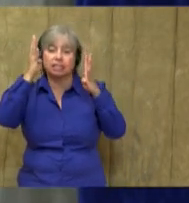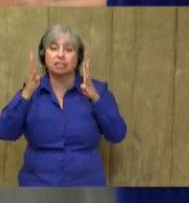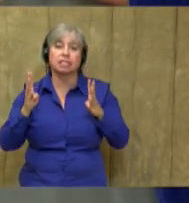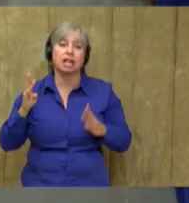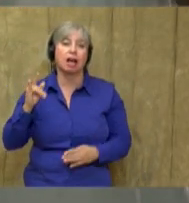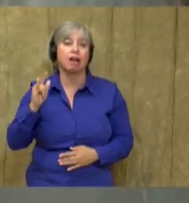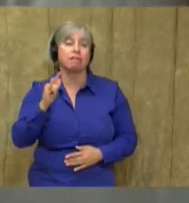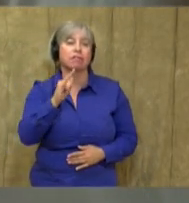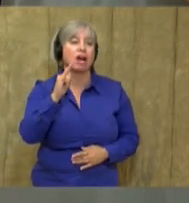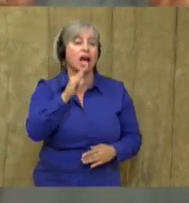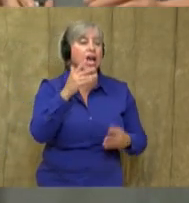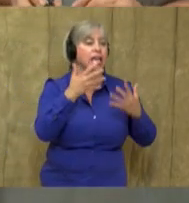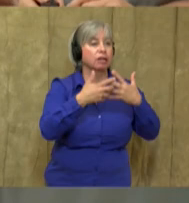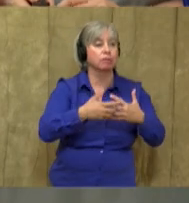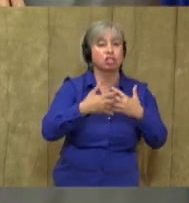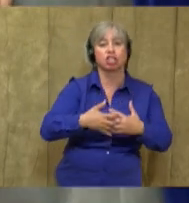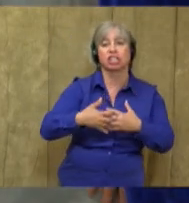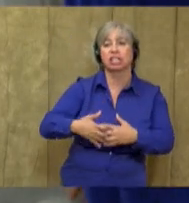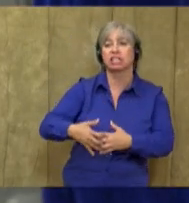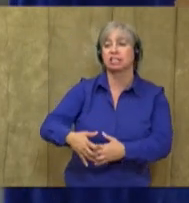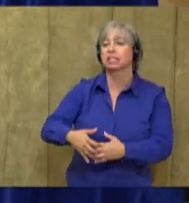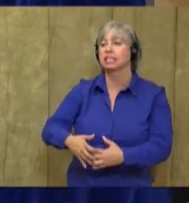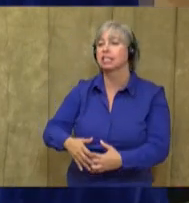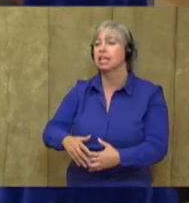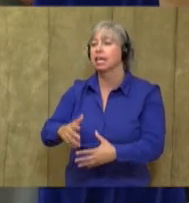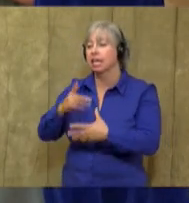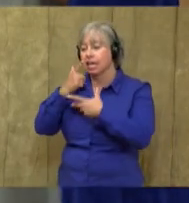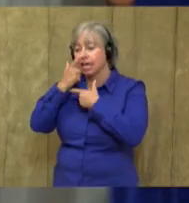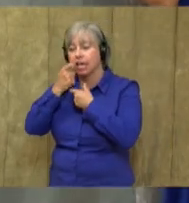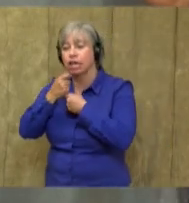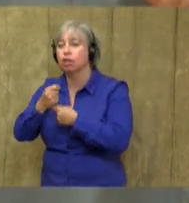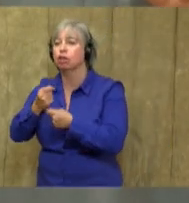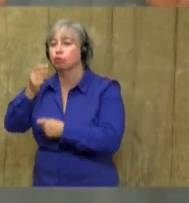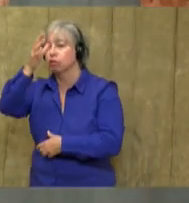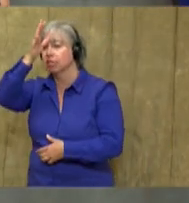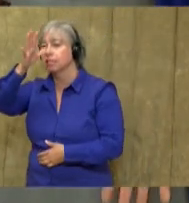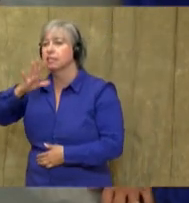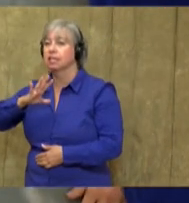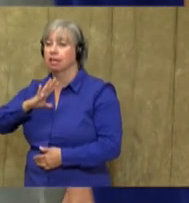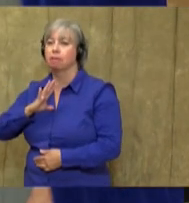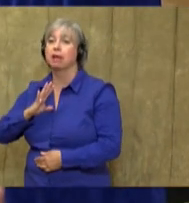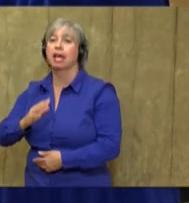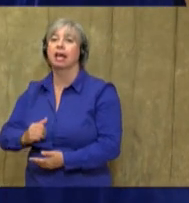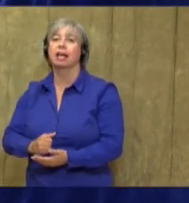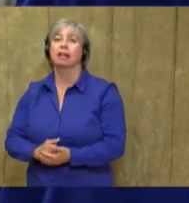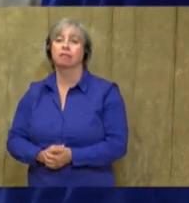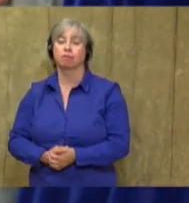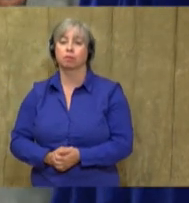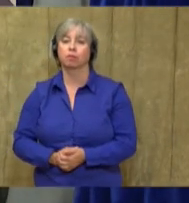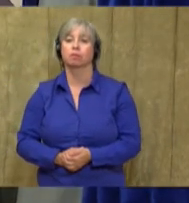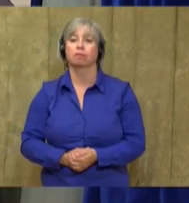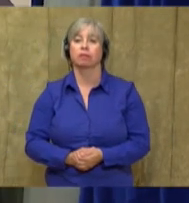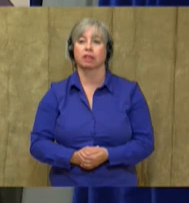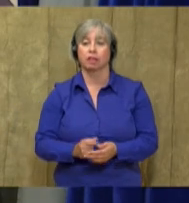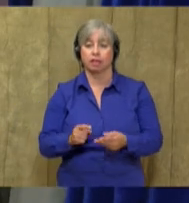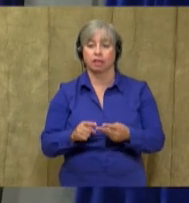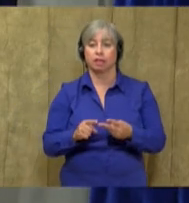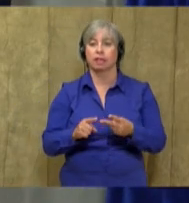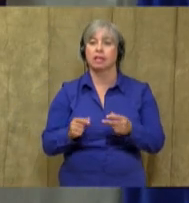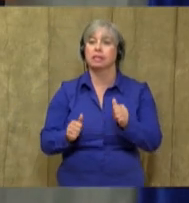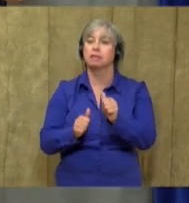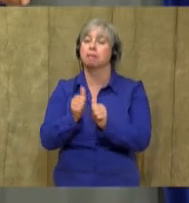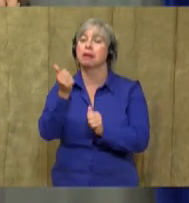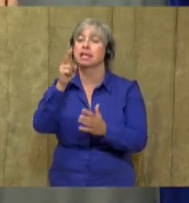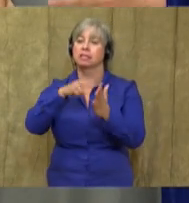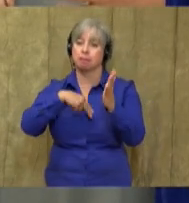machines. Very, very interesting man. Created things long before his time. One of his greatest paintings